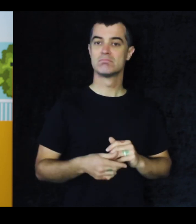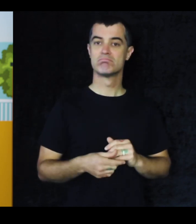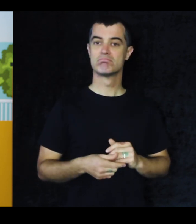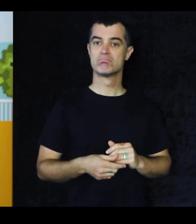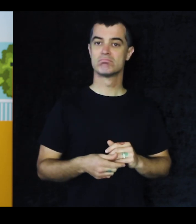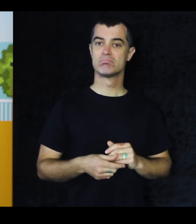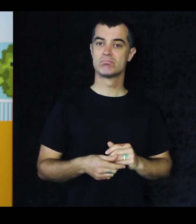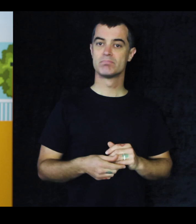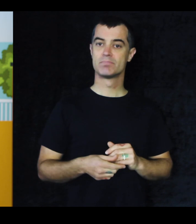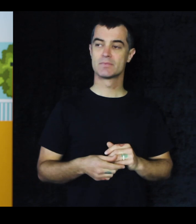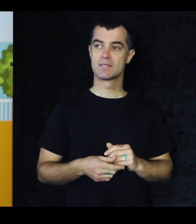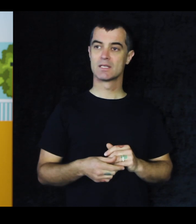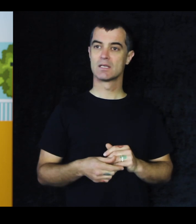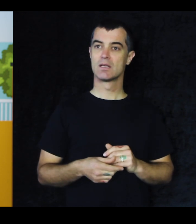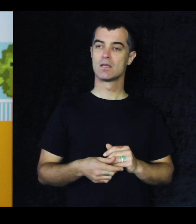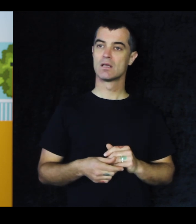of the